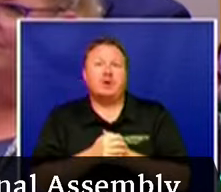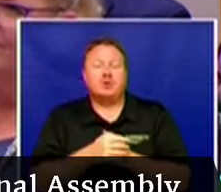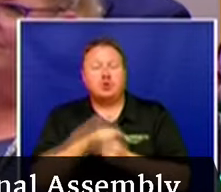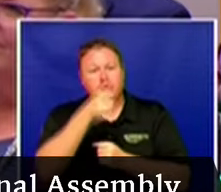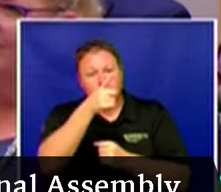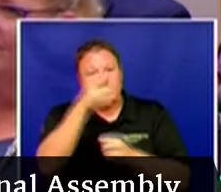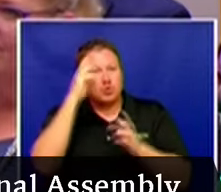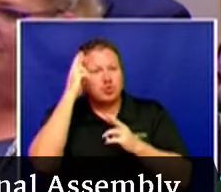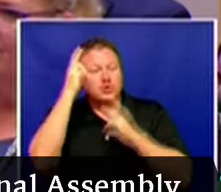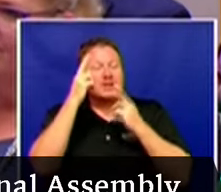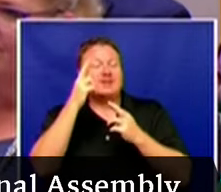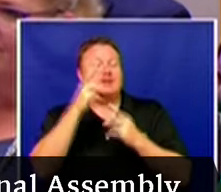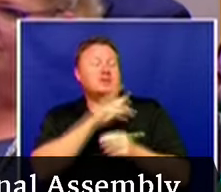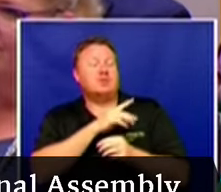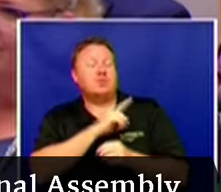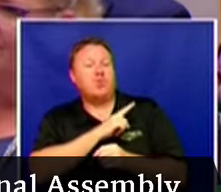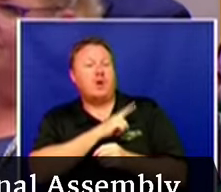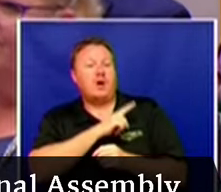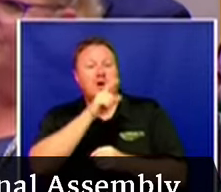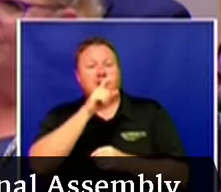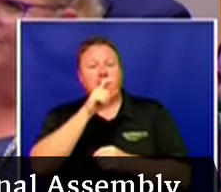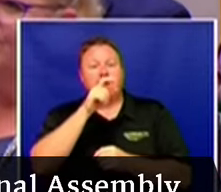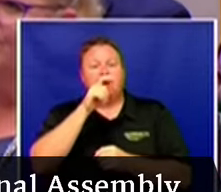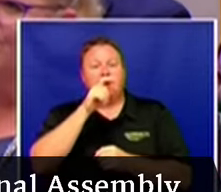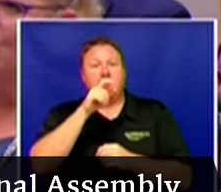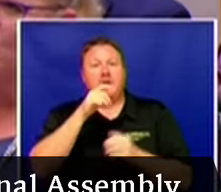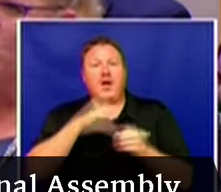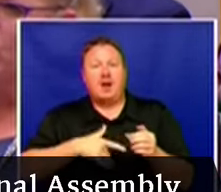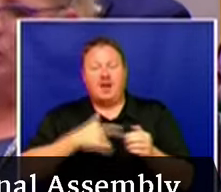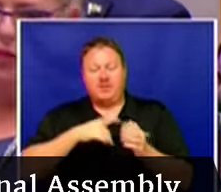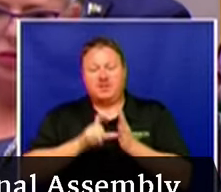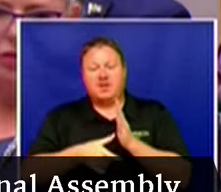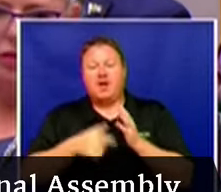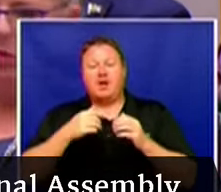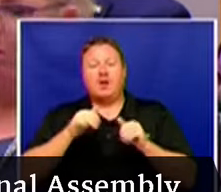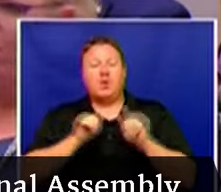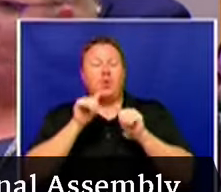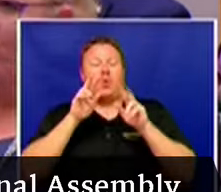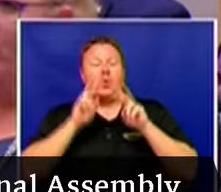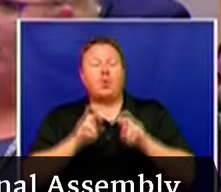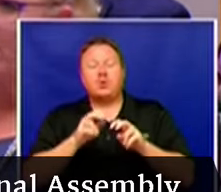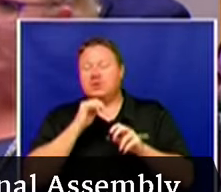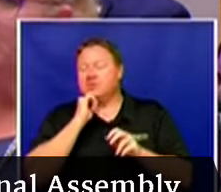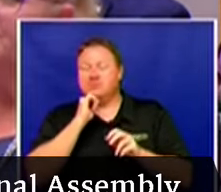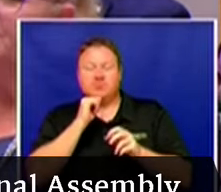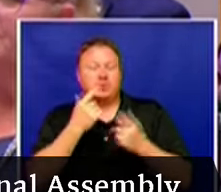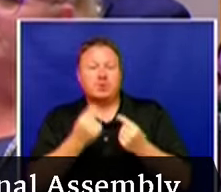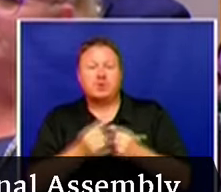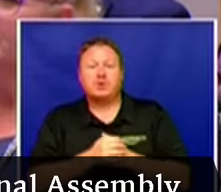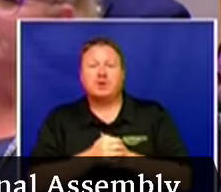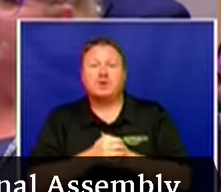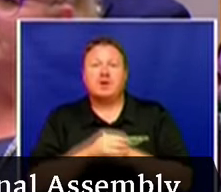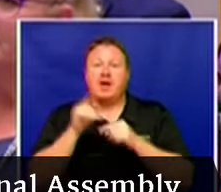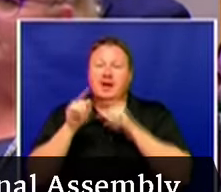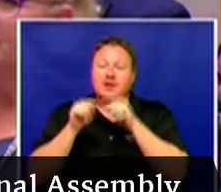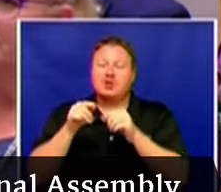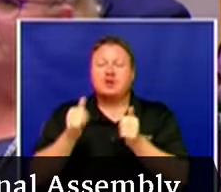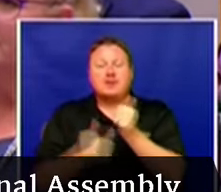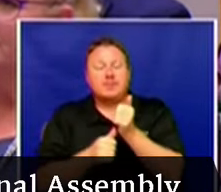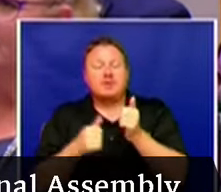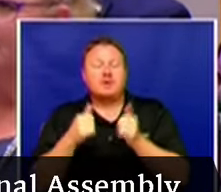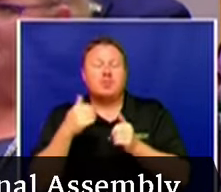lifestyle audits were not done, you are the reason we're sitting with an allegedly corrupt deputy president, a speaker whose house is being